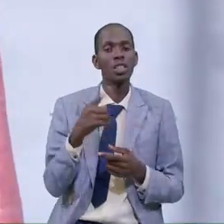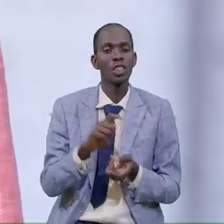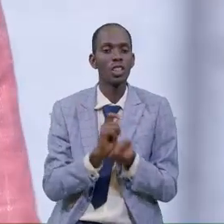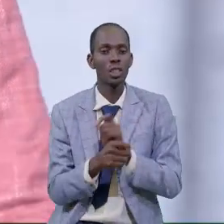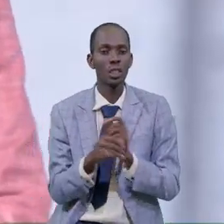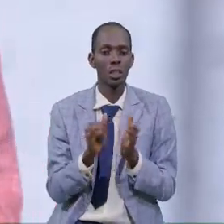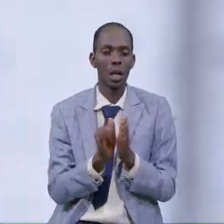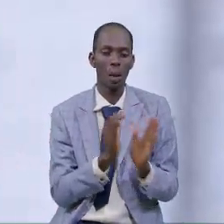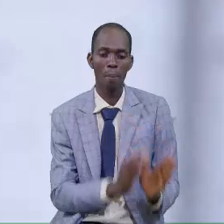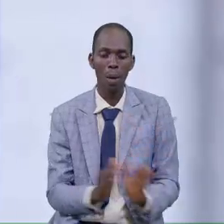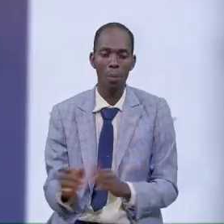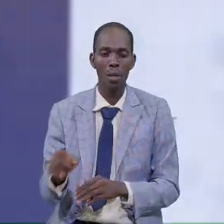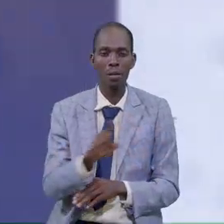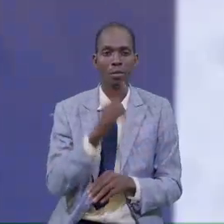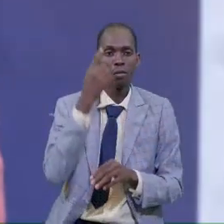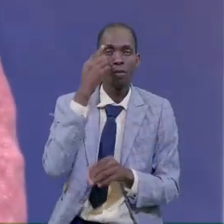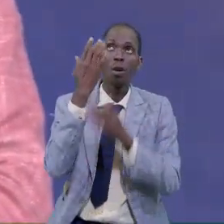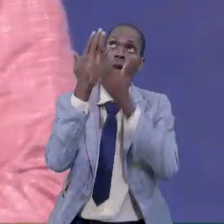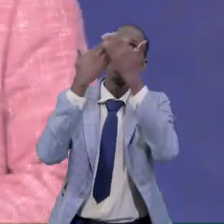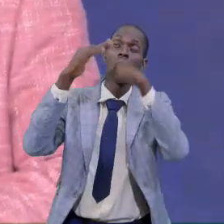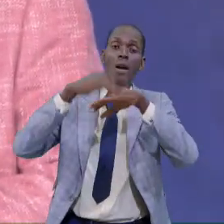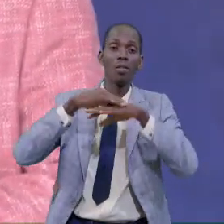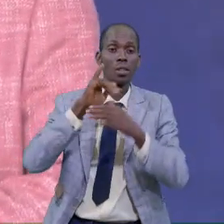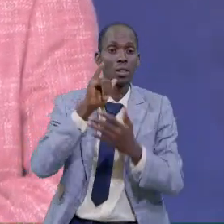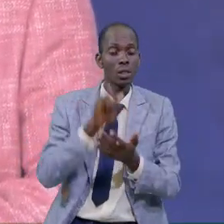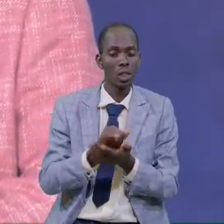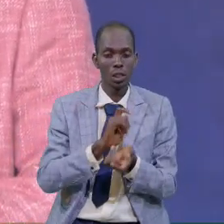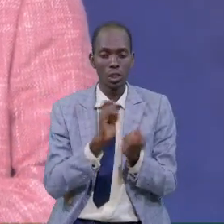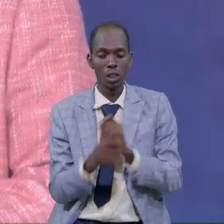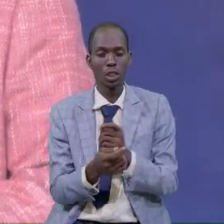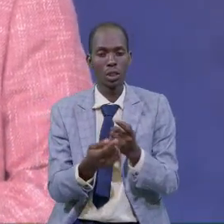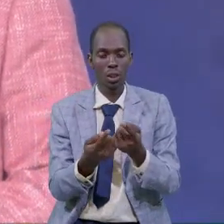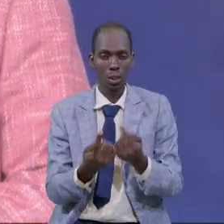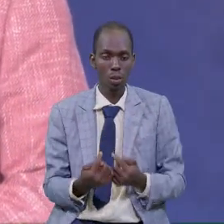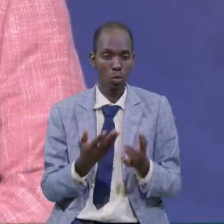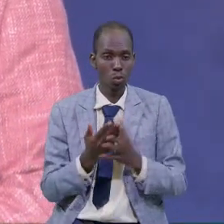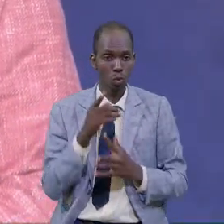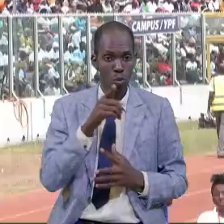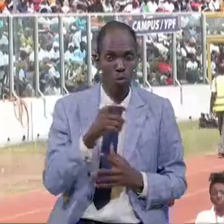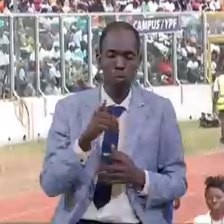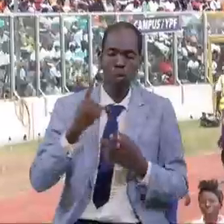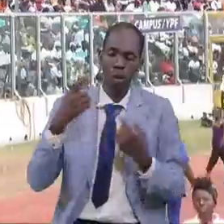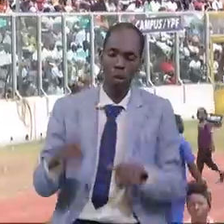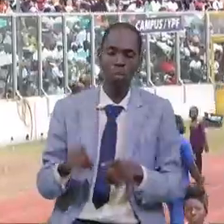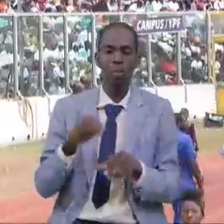heaven, that change through you will take place in Jesus' name.